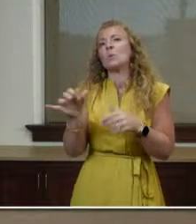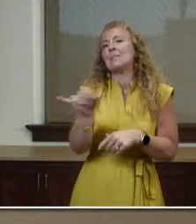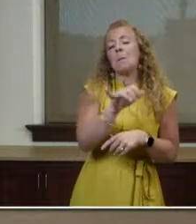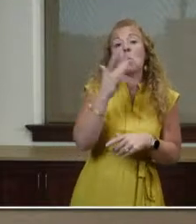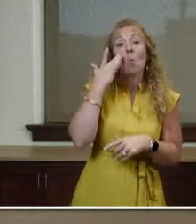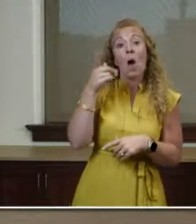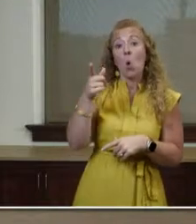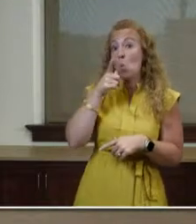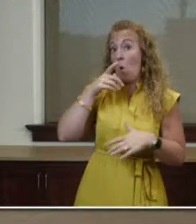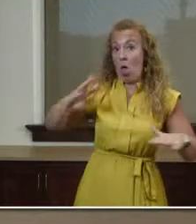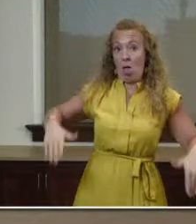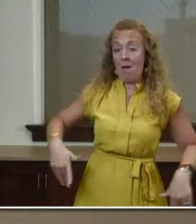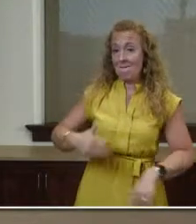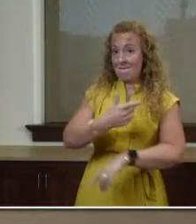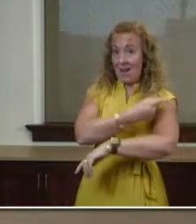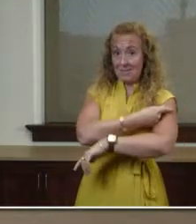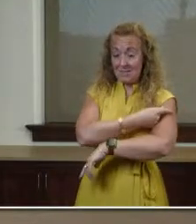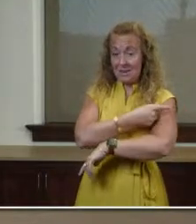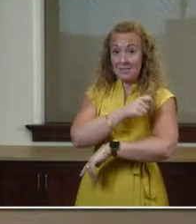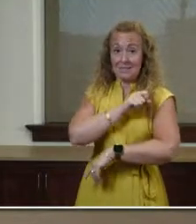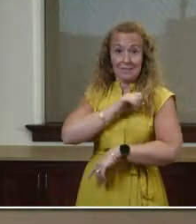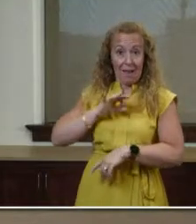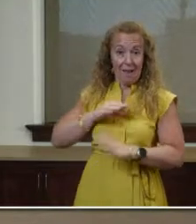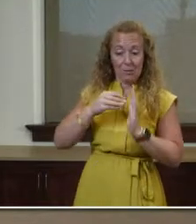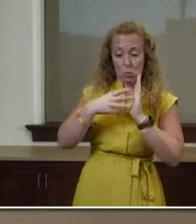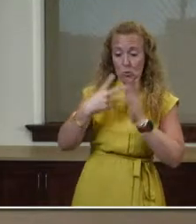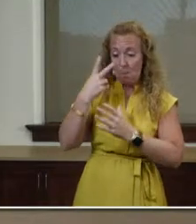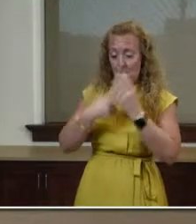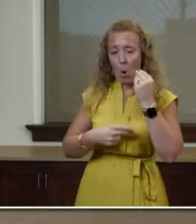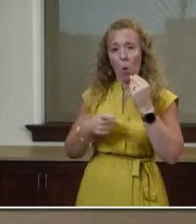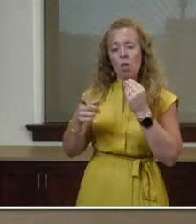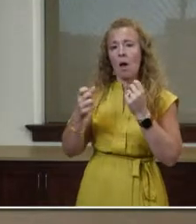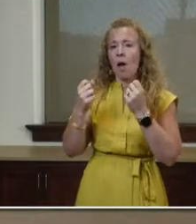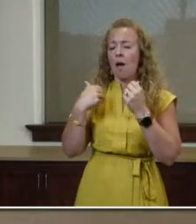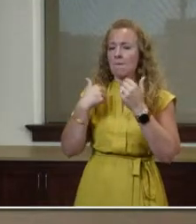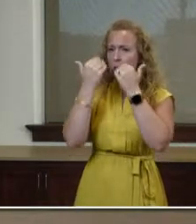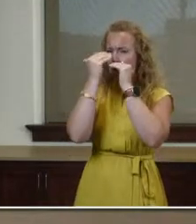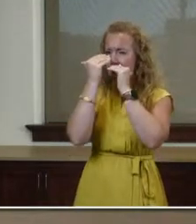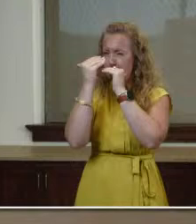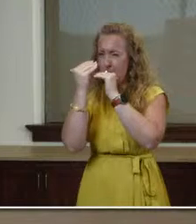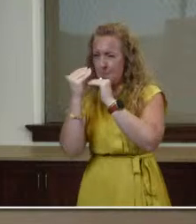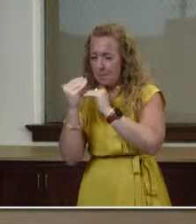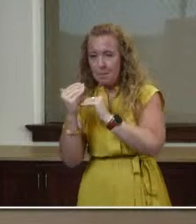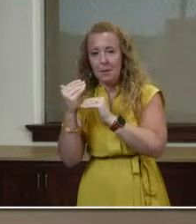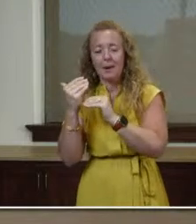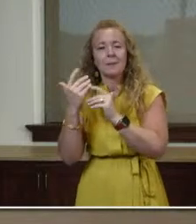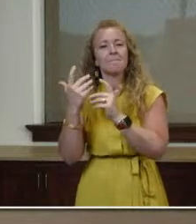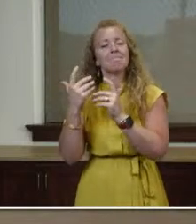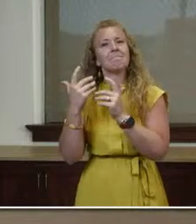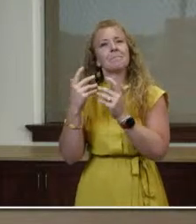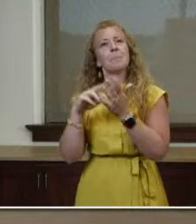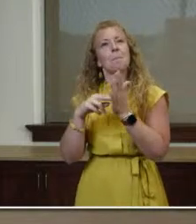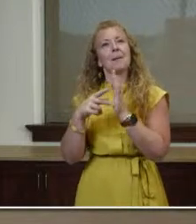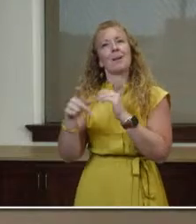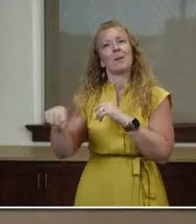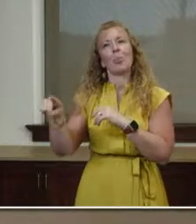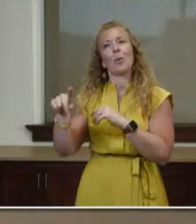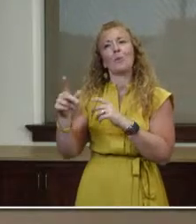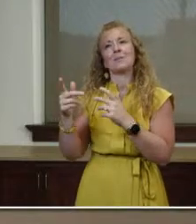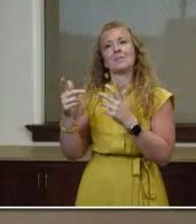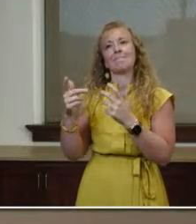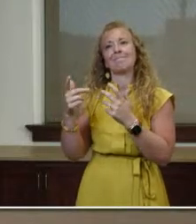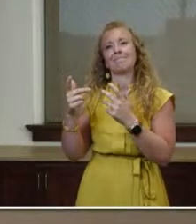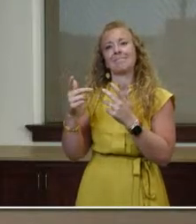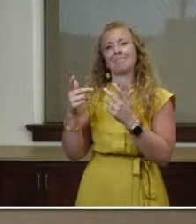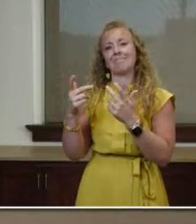the unvaccinated students and staff are going to have so many restrictions on them that it almost puts them in the